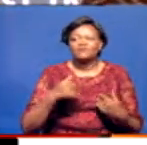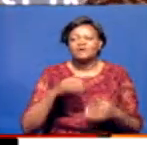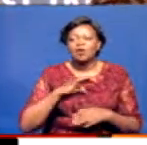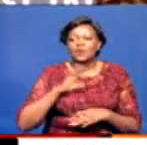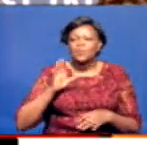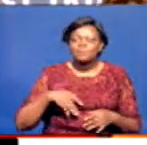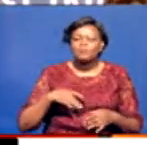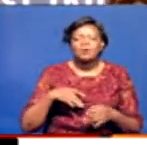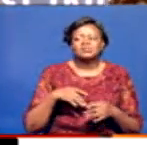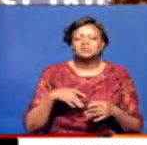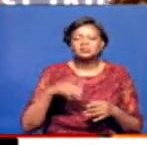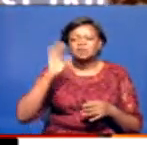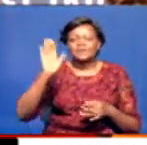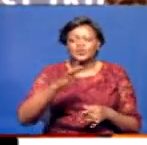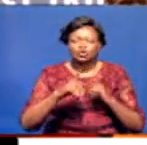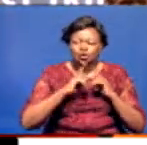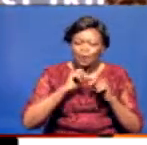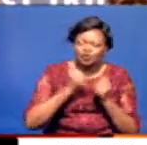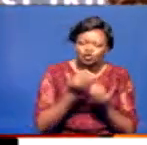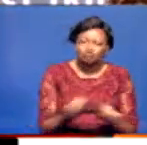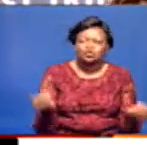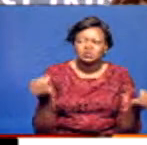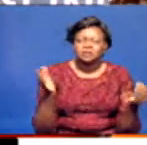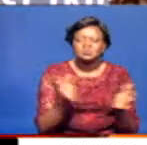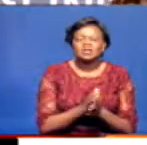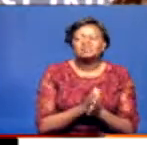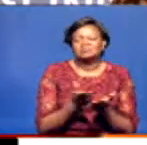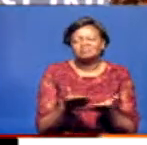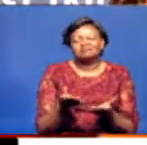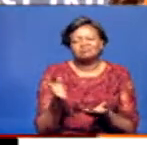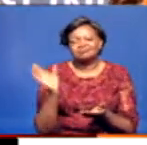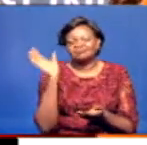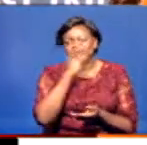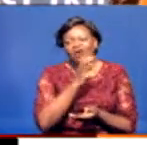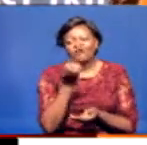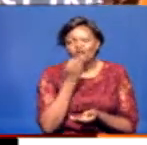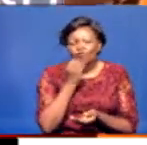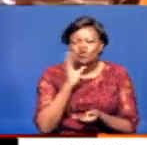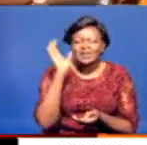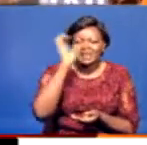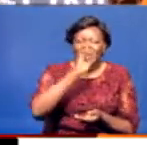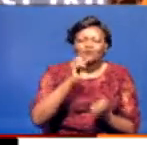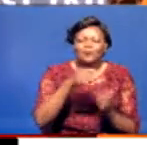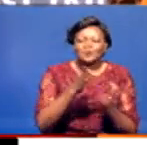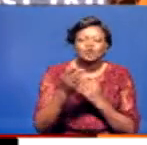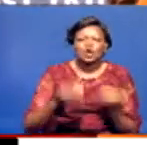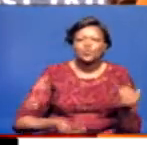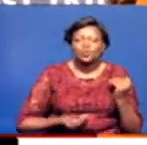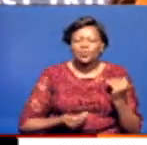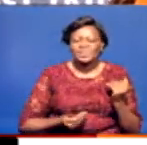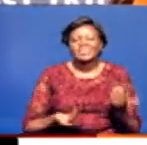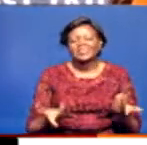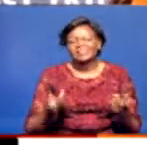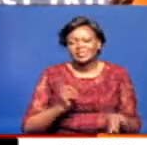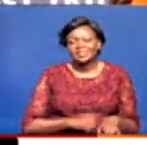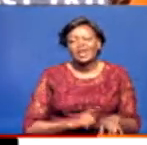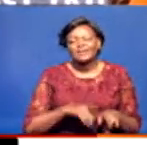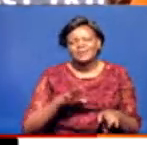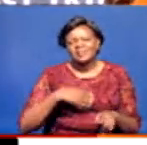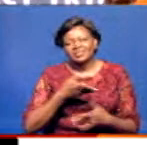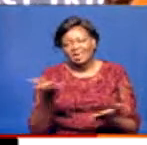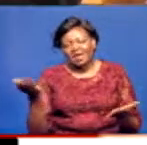kuangazia masala ya watoto, kukosa lishe bora, kukosa nafasi ya kunyonyeshwa na mama zao wakiwa